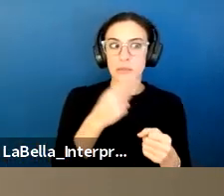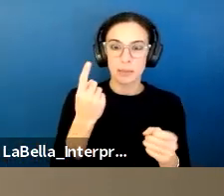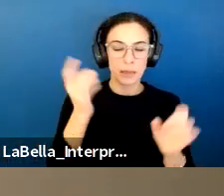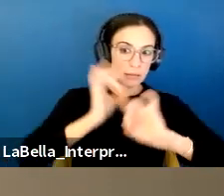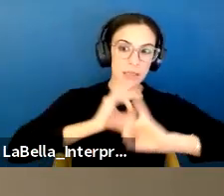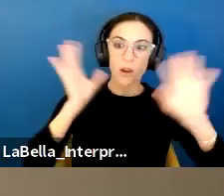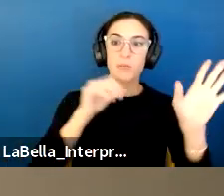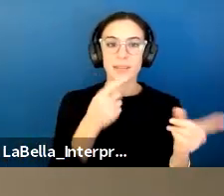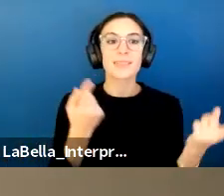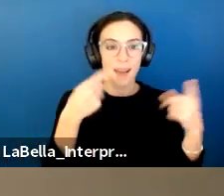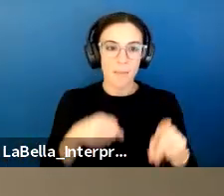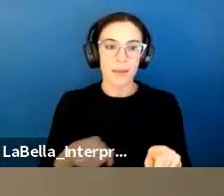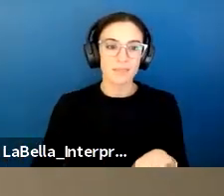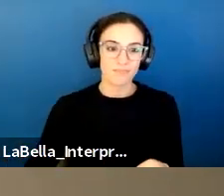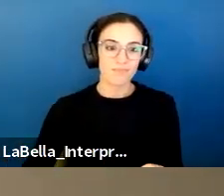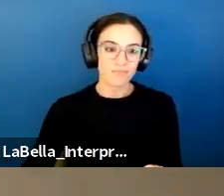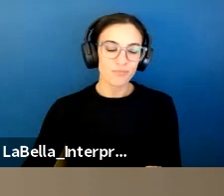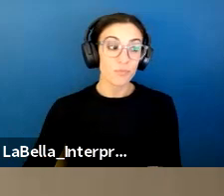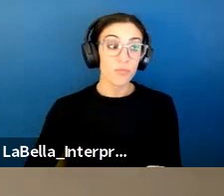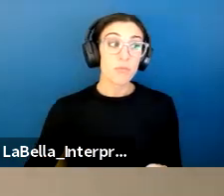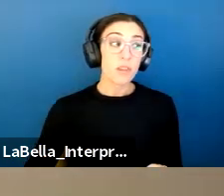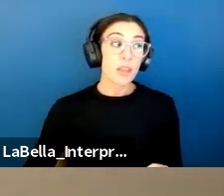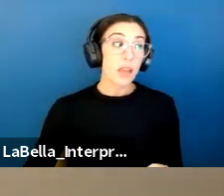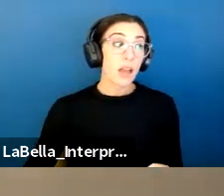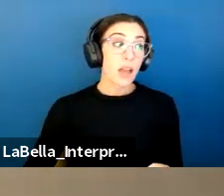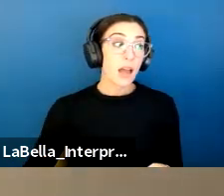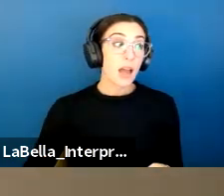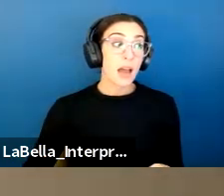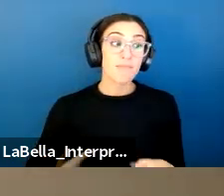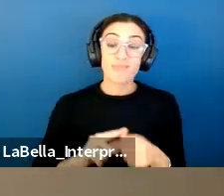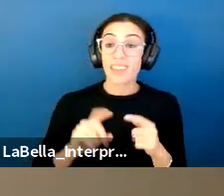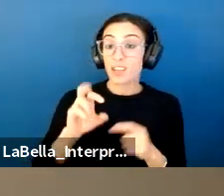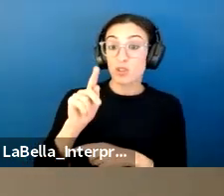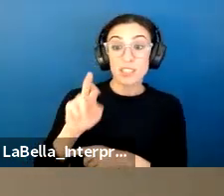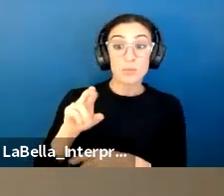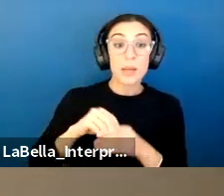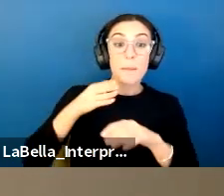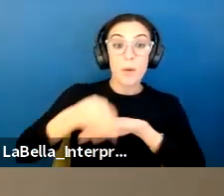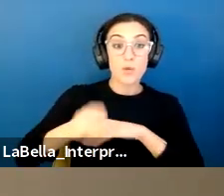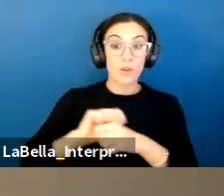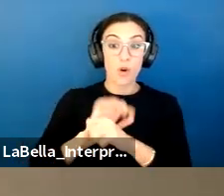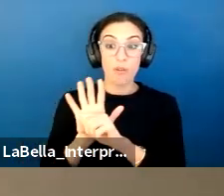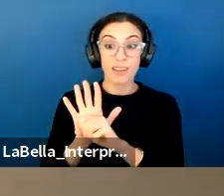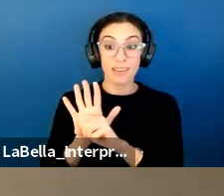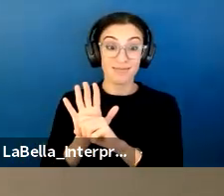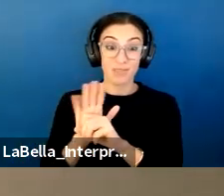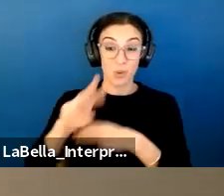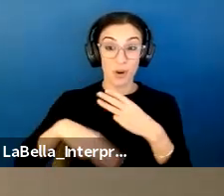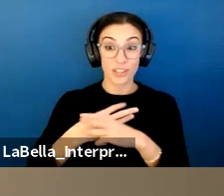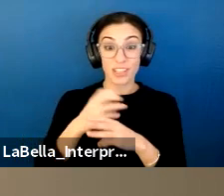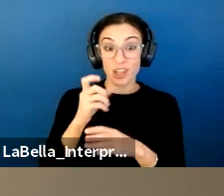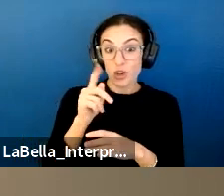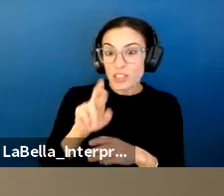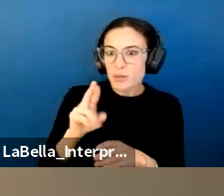doesn't happen? And then CRISPR in a post-COVID-19 world. So CRISPR is being used in all kinds of ways to